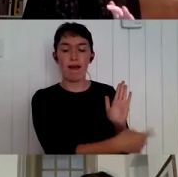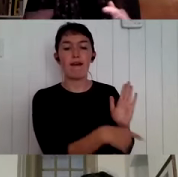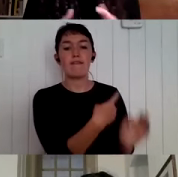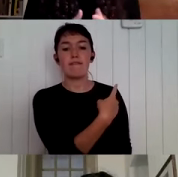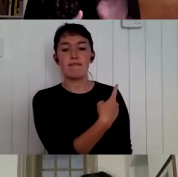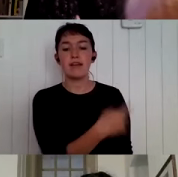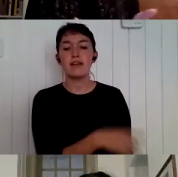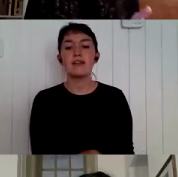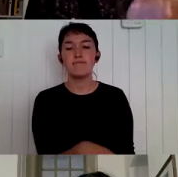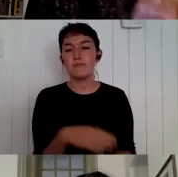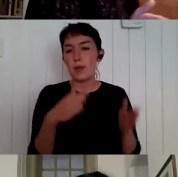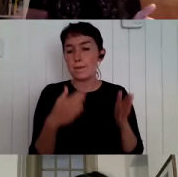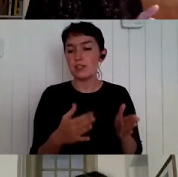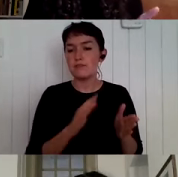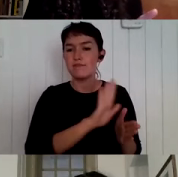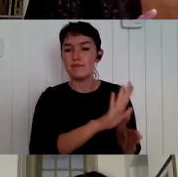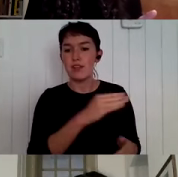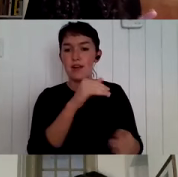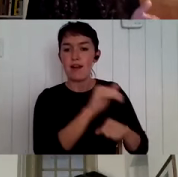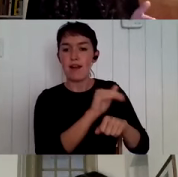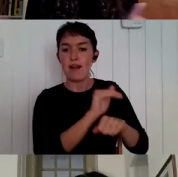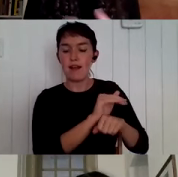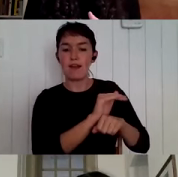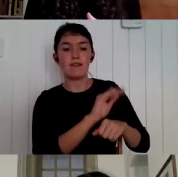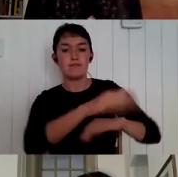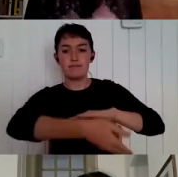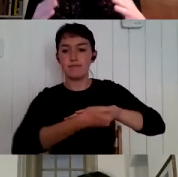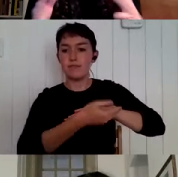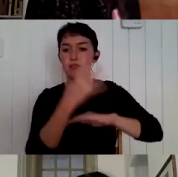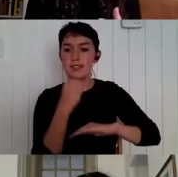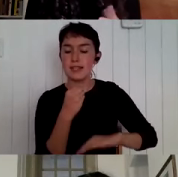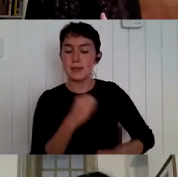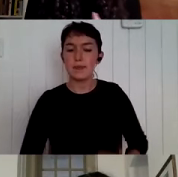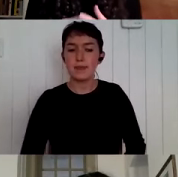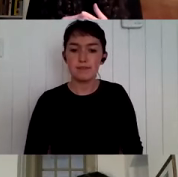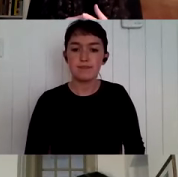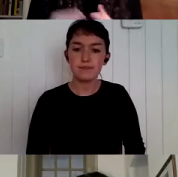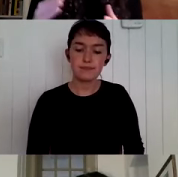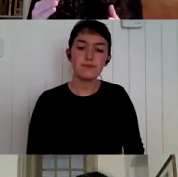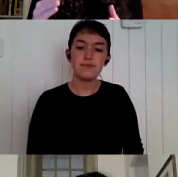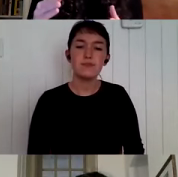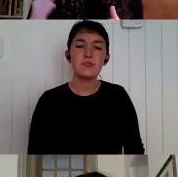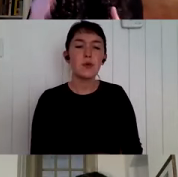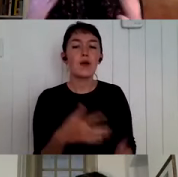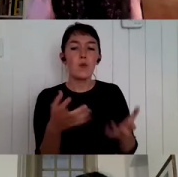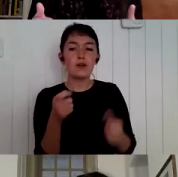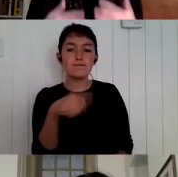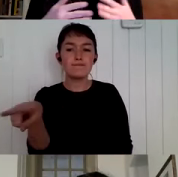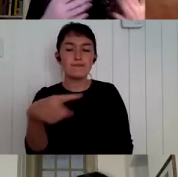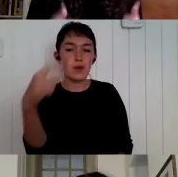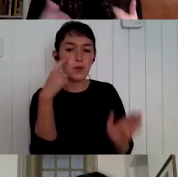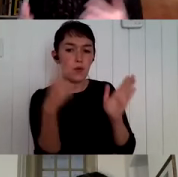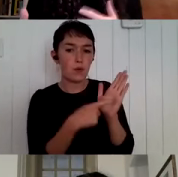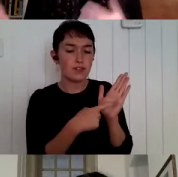night of sleep, from falling asleep in the evening to waking up in the morning. And what I want you to notice is that there is this